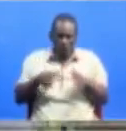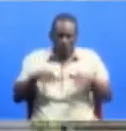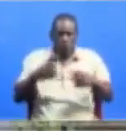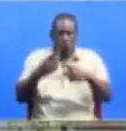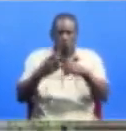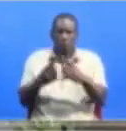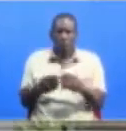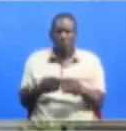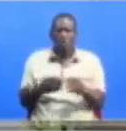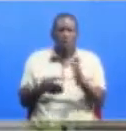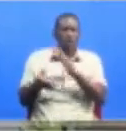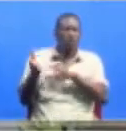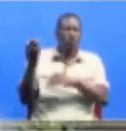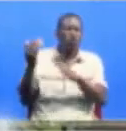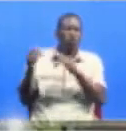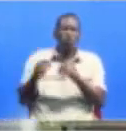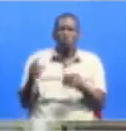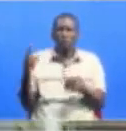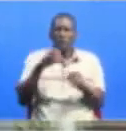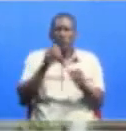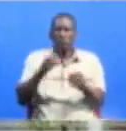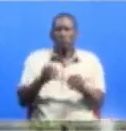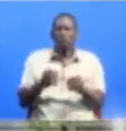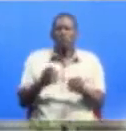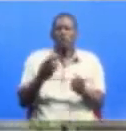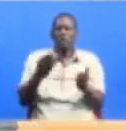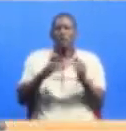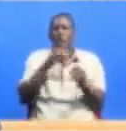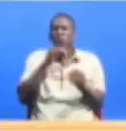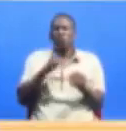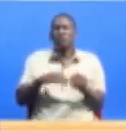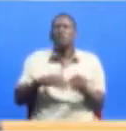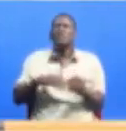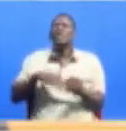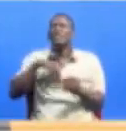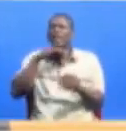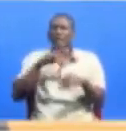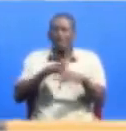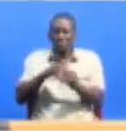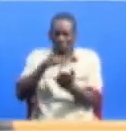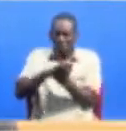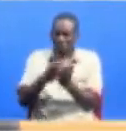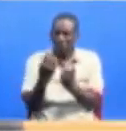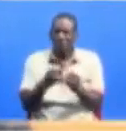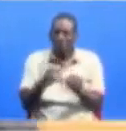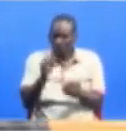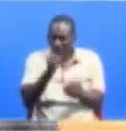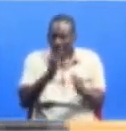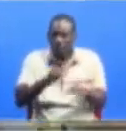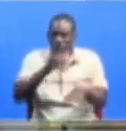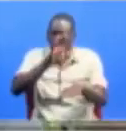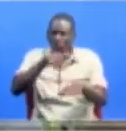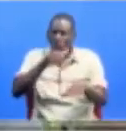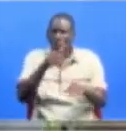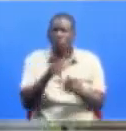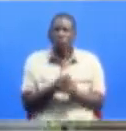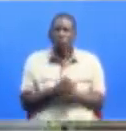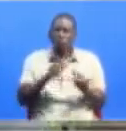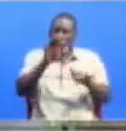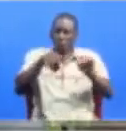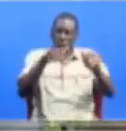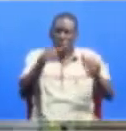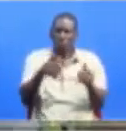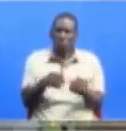days, if you lose a young man under seclusion, then the elders would be called